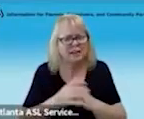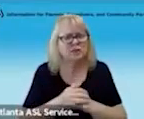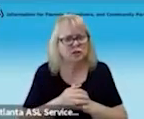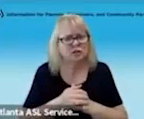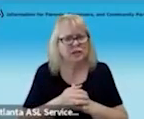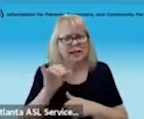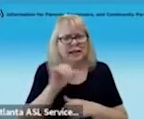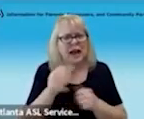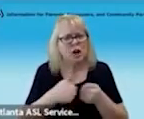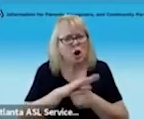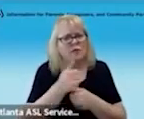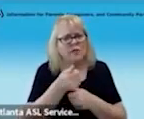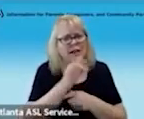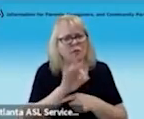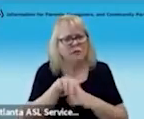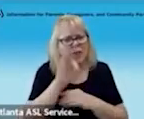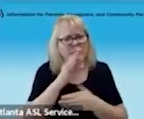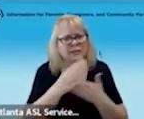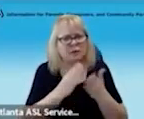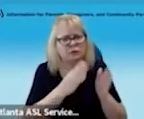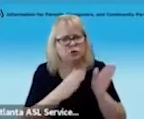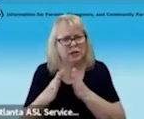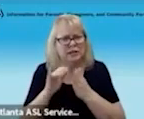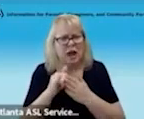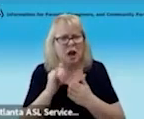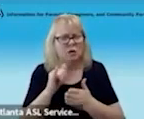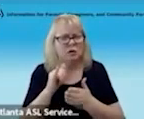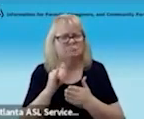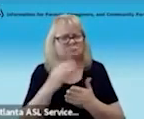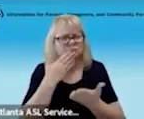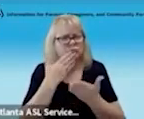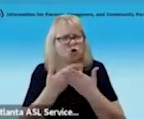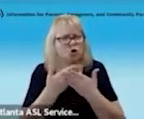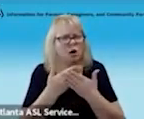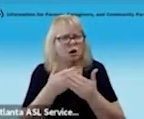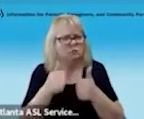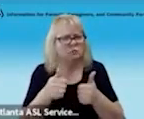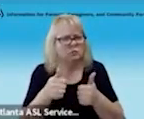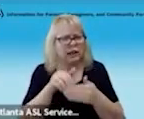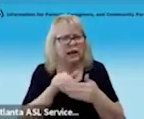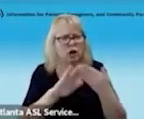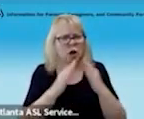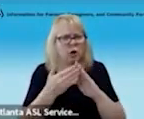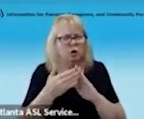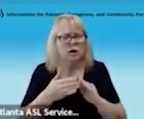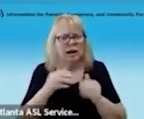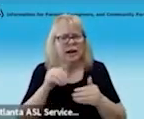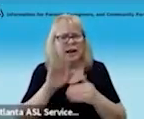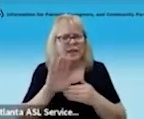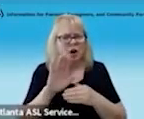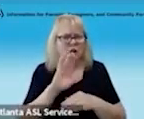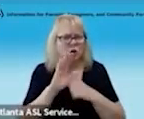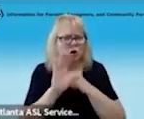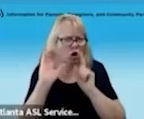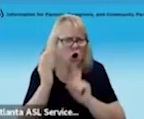Thanks for that question. I would say, as Julia mentioned, we need to do something different. And we have been able to do that